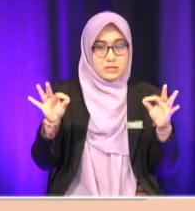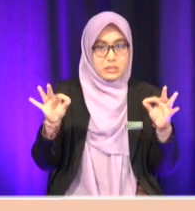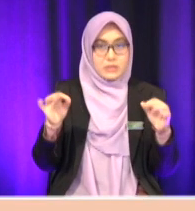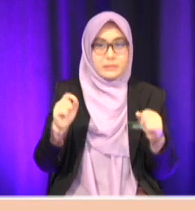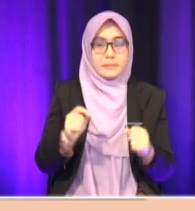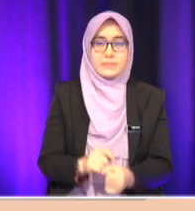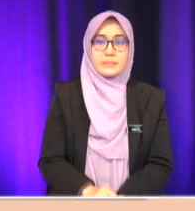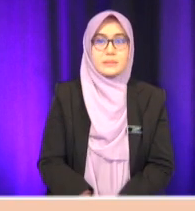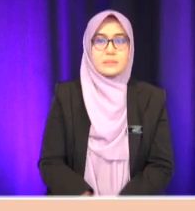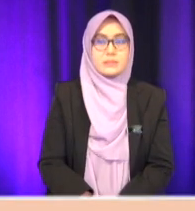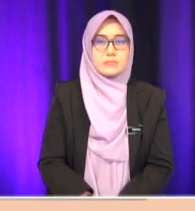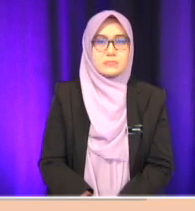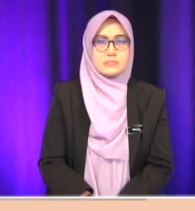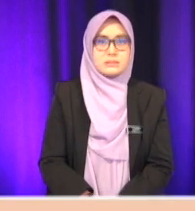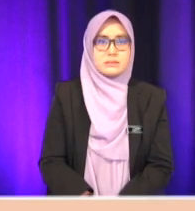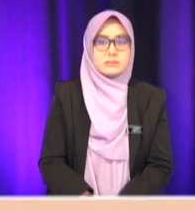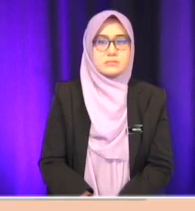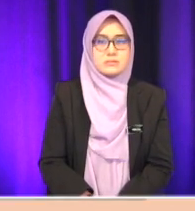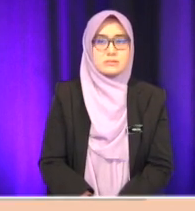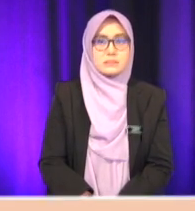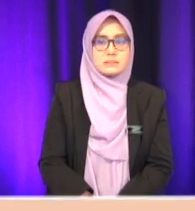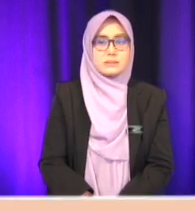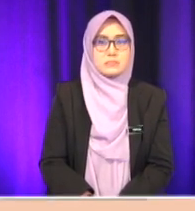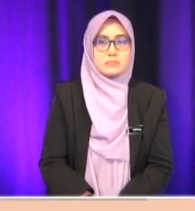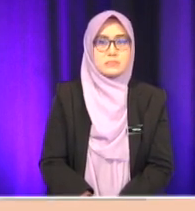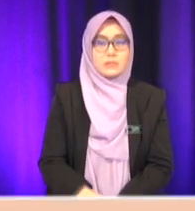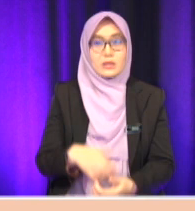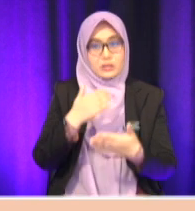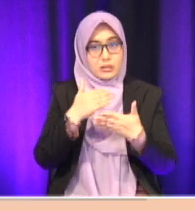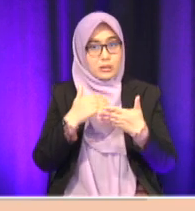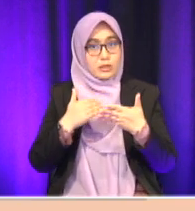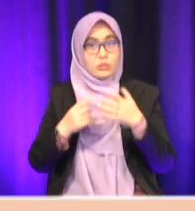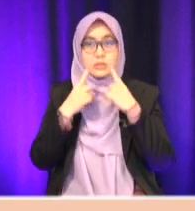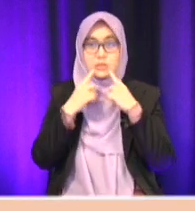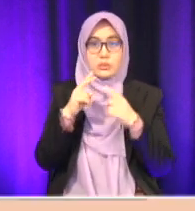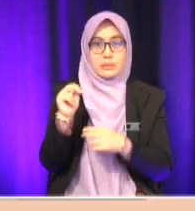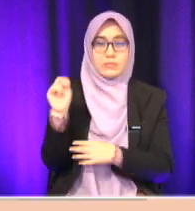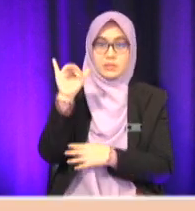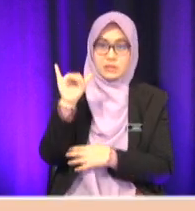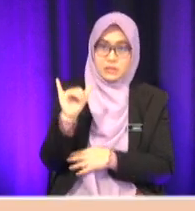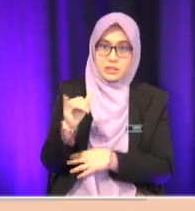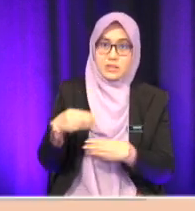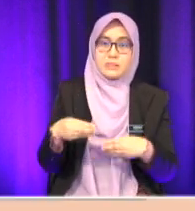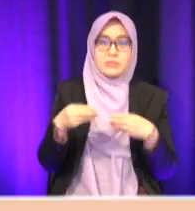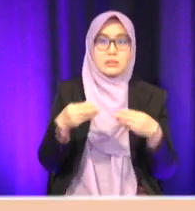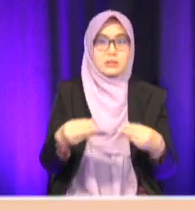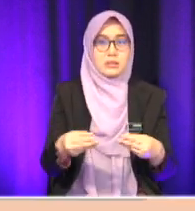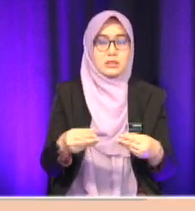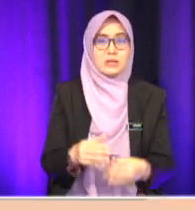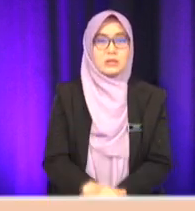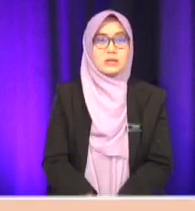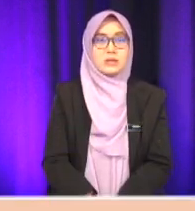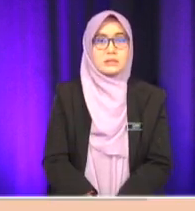it? Okay, let's look at the answers given. Fact, news, reason, information.